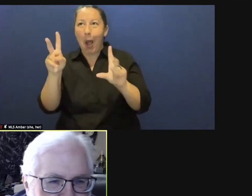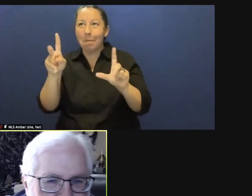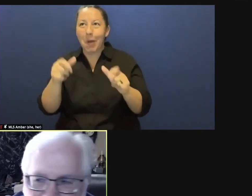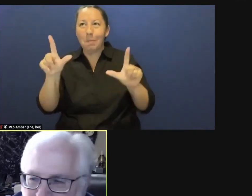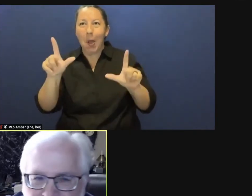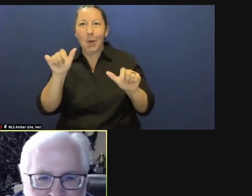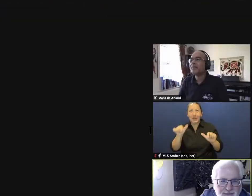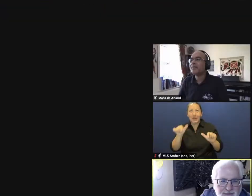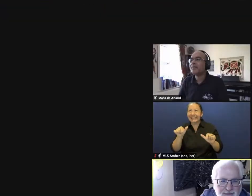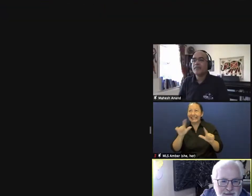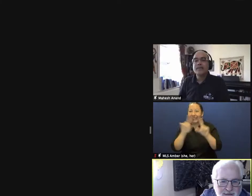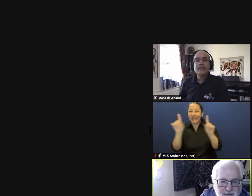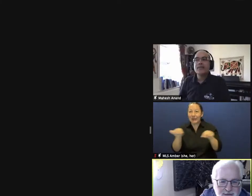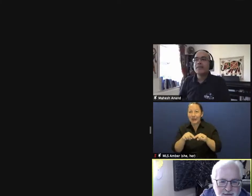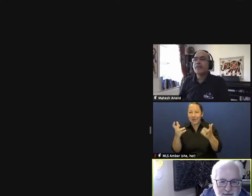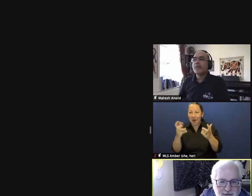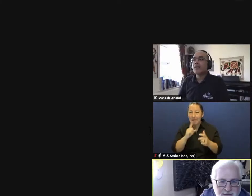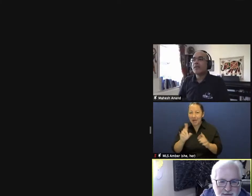Yeah.